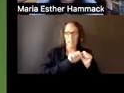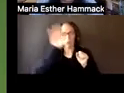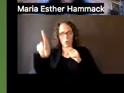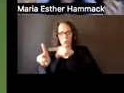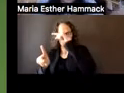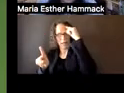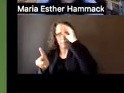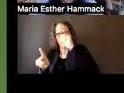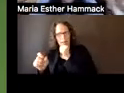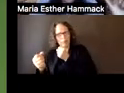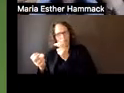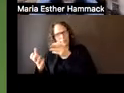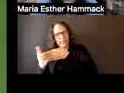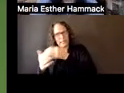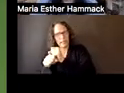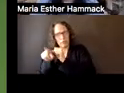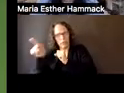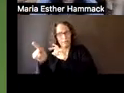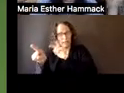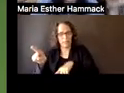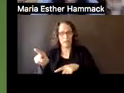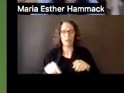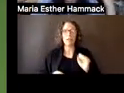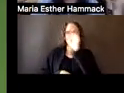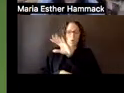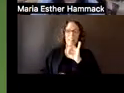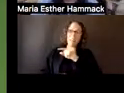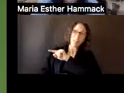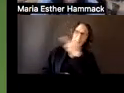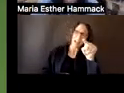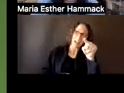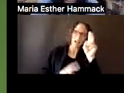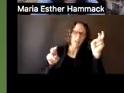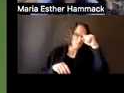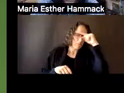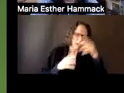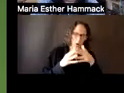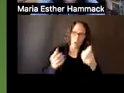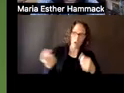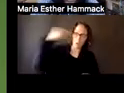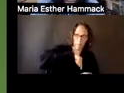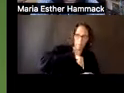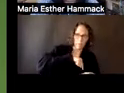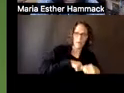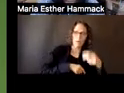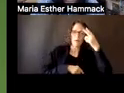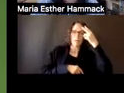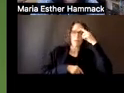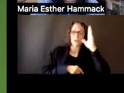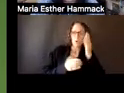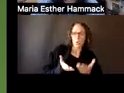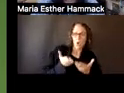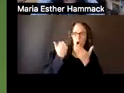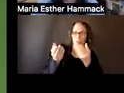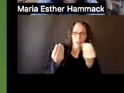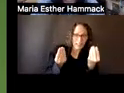and I'm going to quote his letter, if they, Black Americans, would like to come, Mexico will offer them land for cultivation, plots